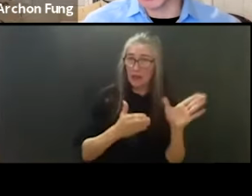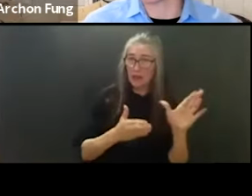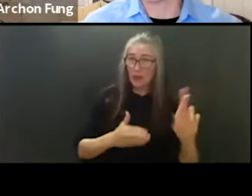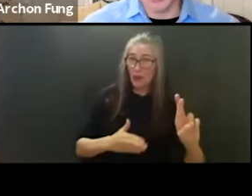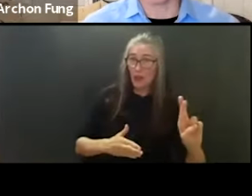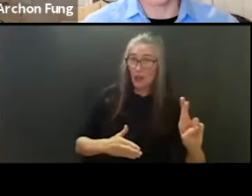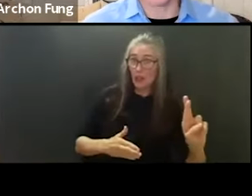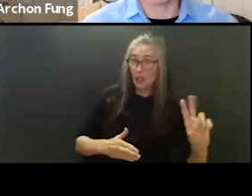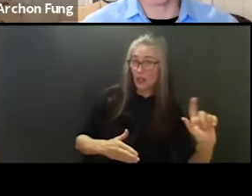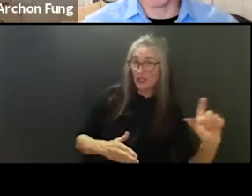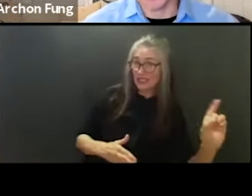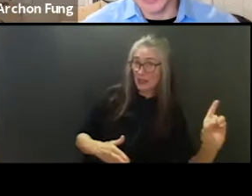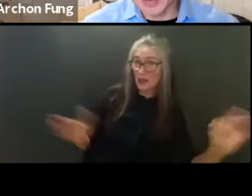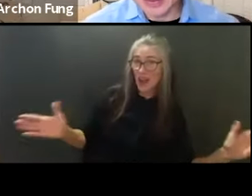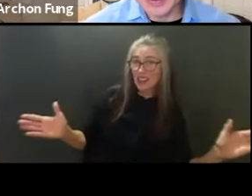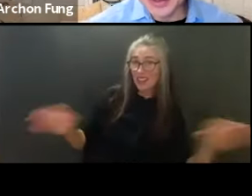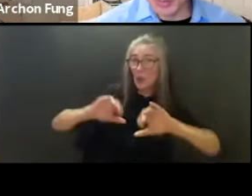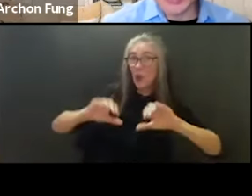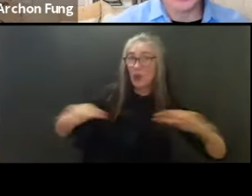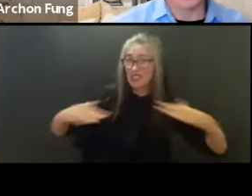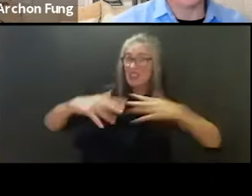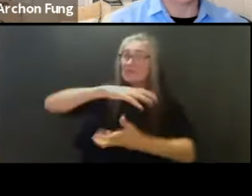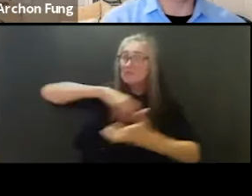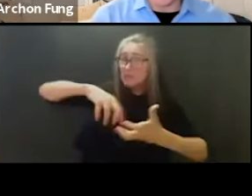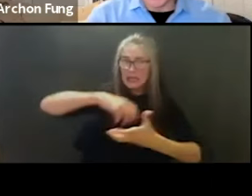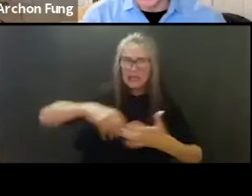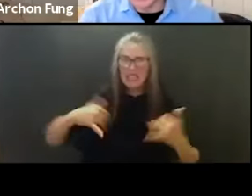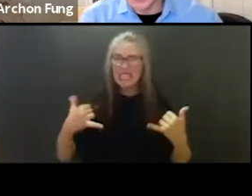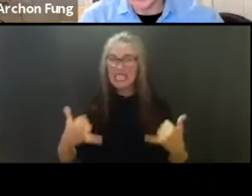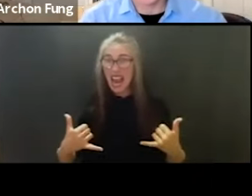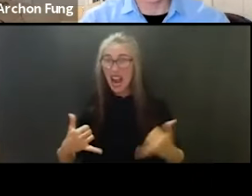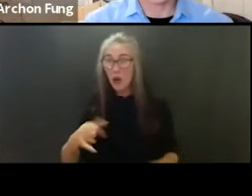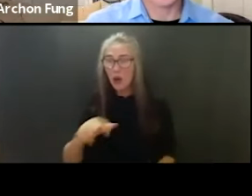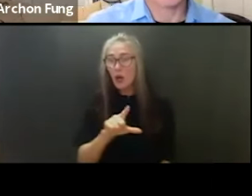most liberal Republican, right? And then so what does it look like today?